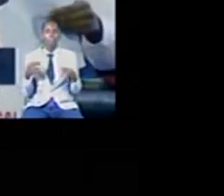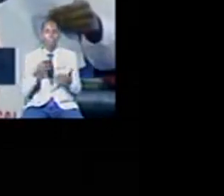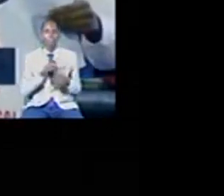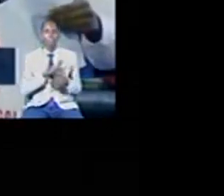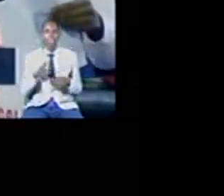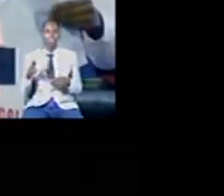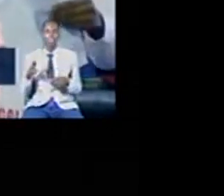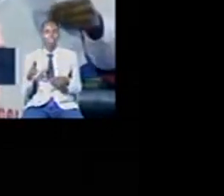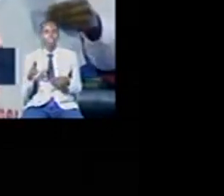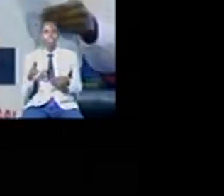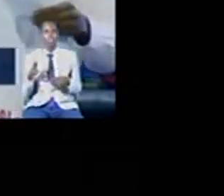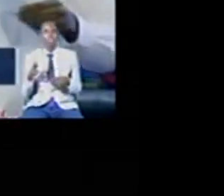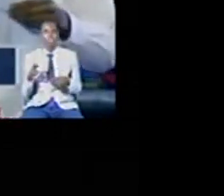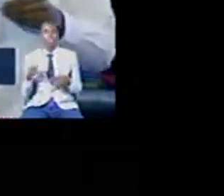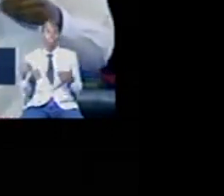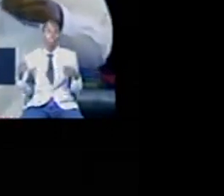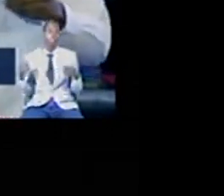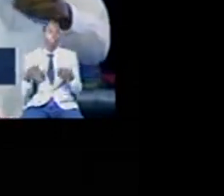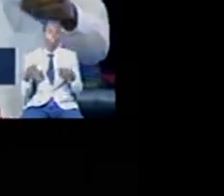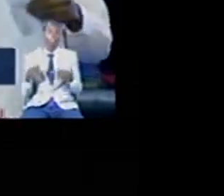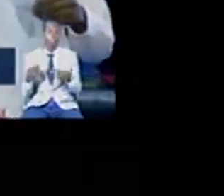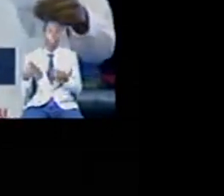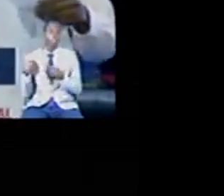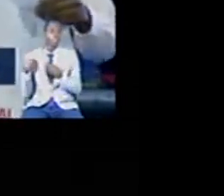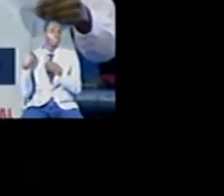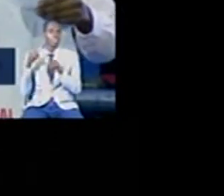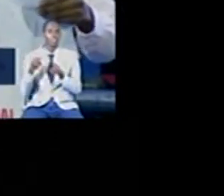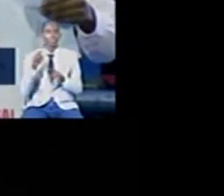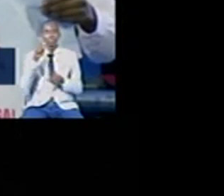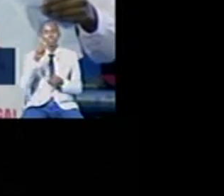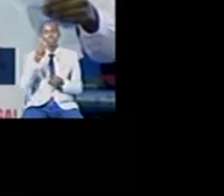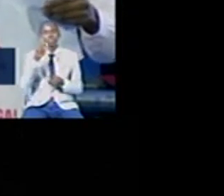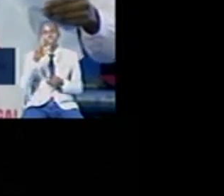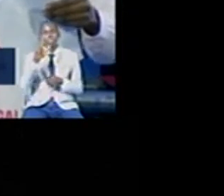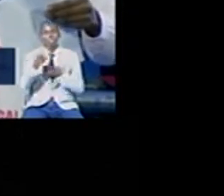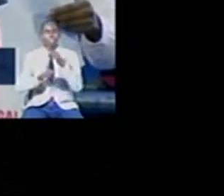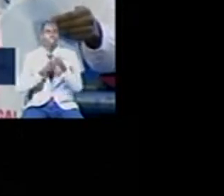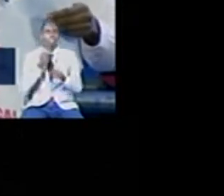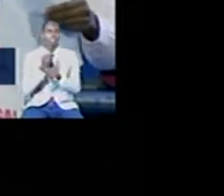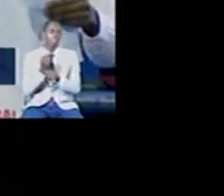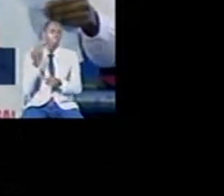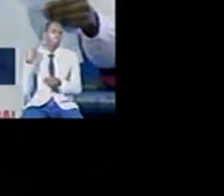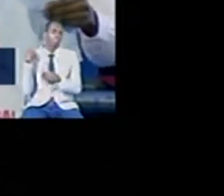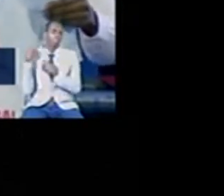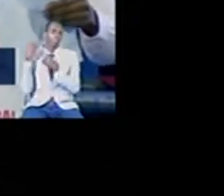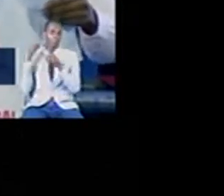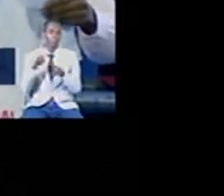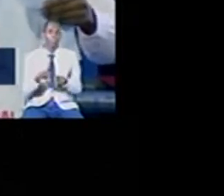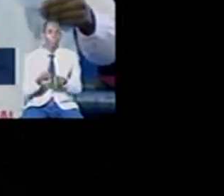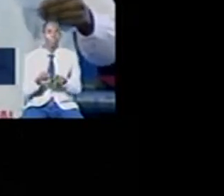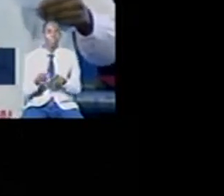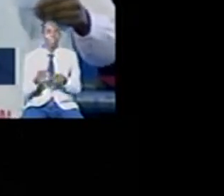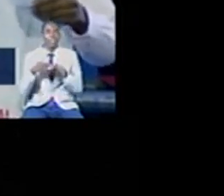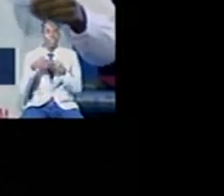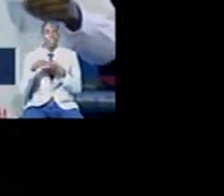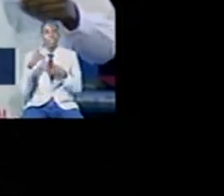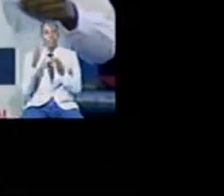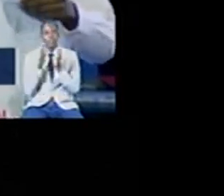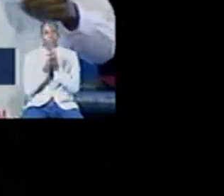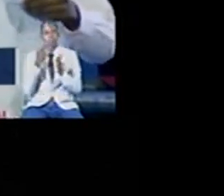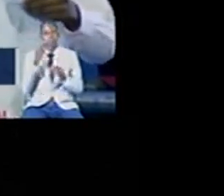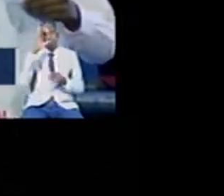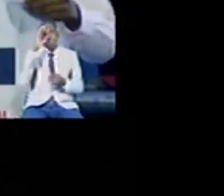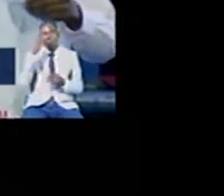childhood, 23 years ago. And after the prayer of the man of God, yesterday,